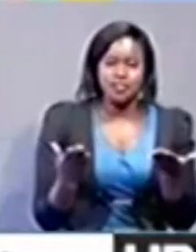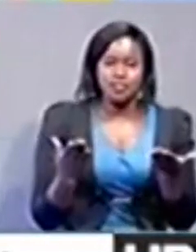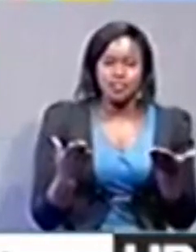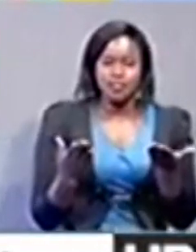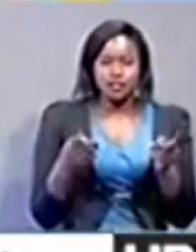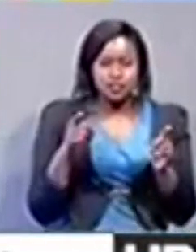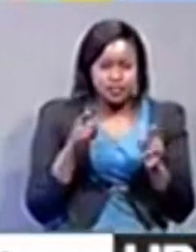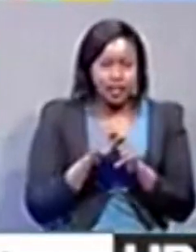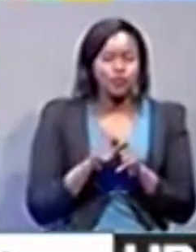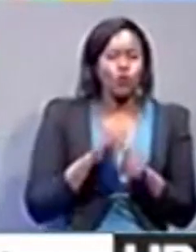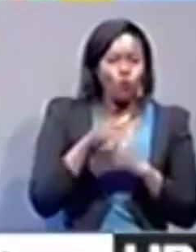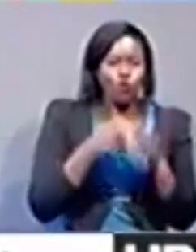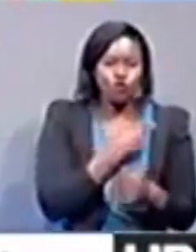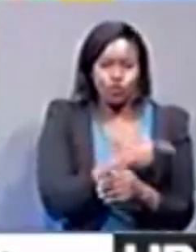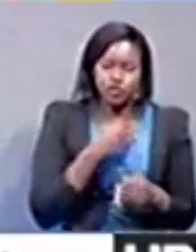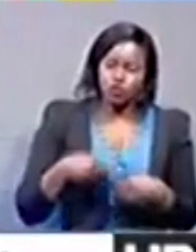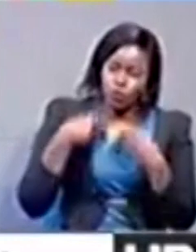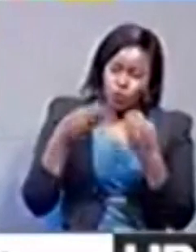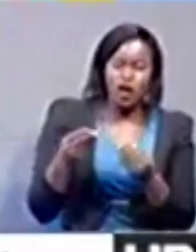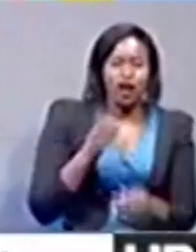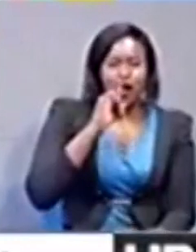to equip these hospitals with IC, with the